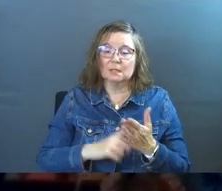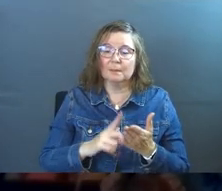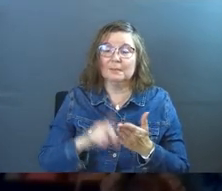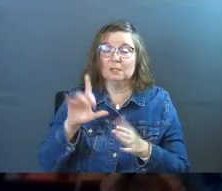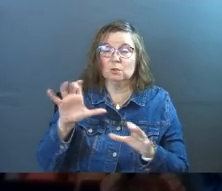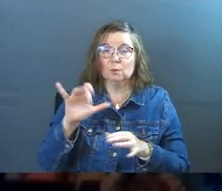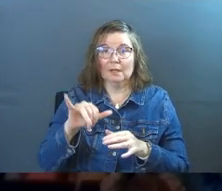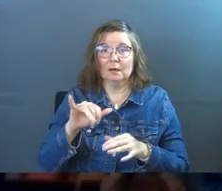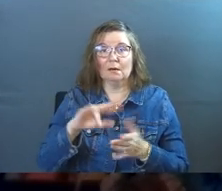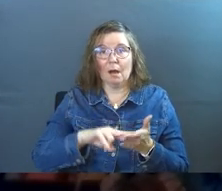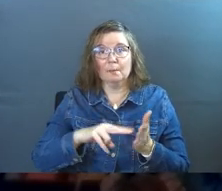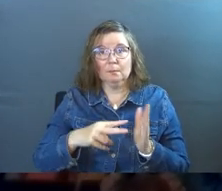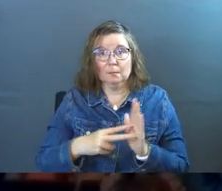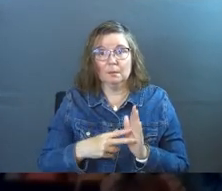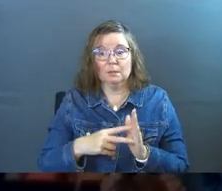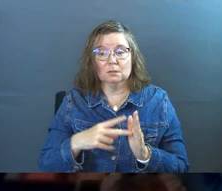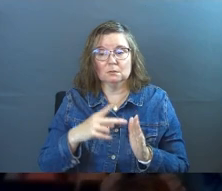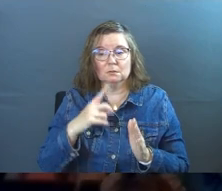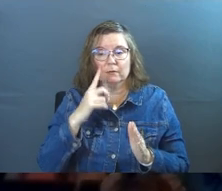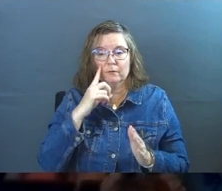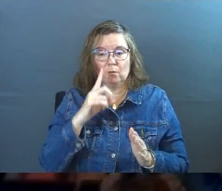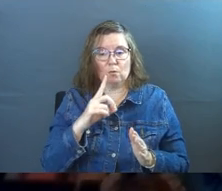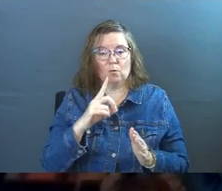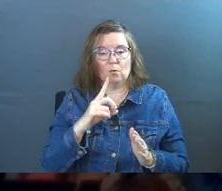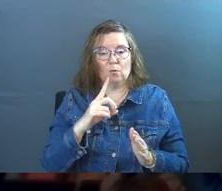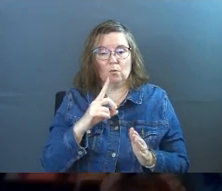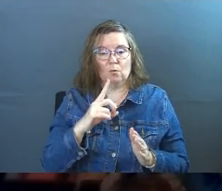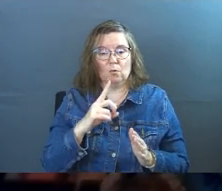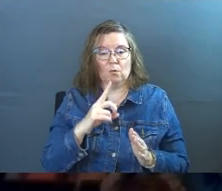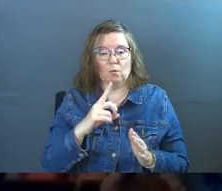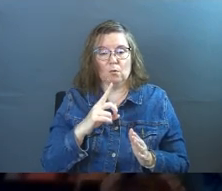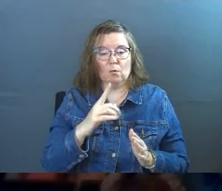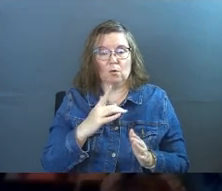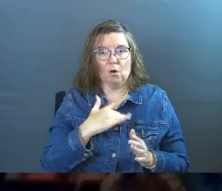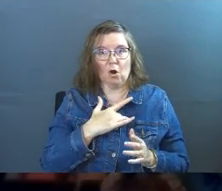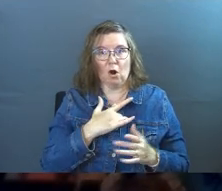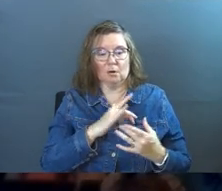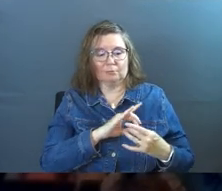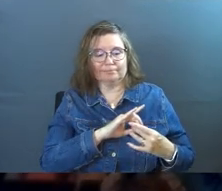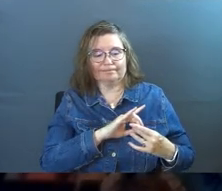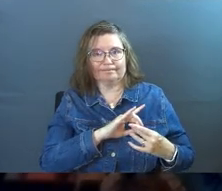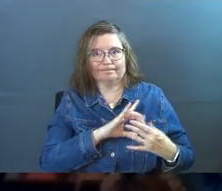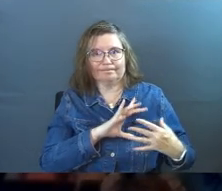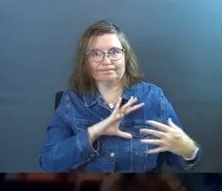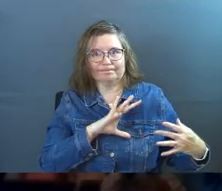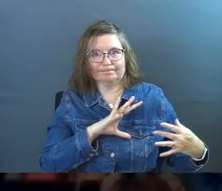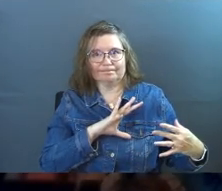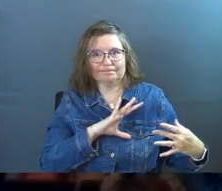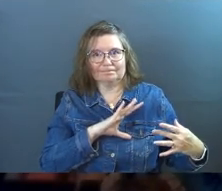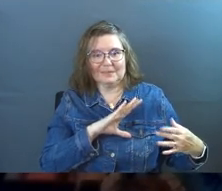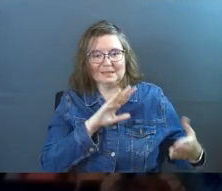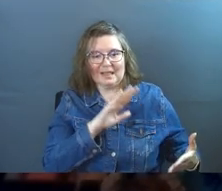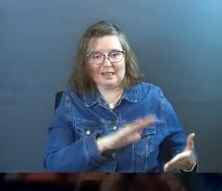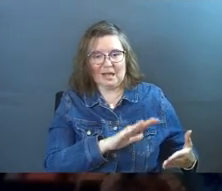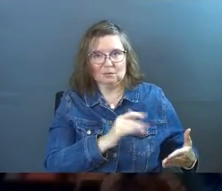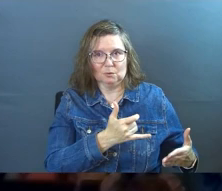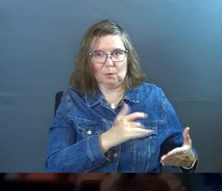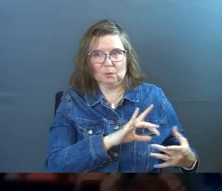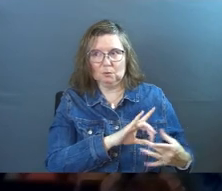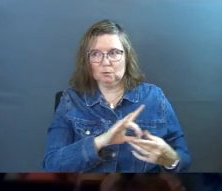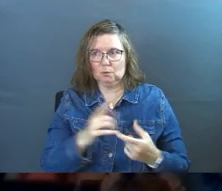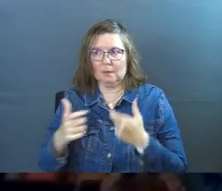Sometimes he's doing that on purpose to pull our heart away from a lesser joy toward him.